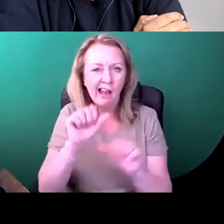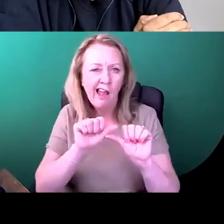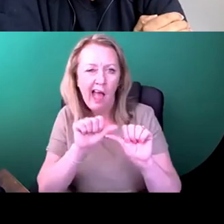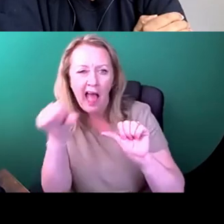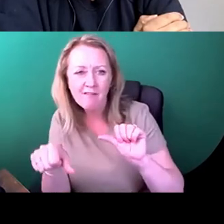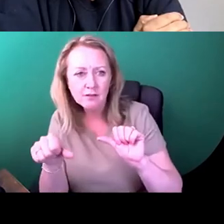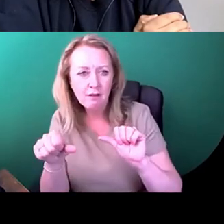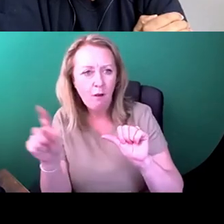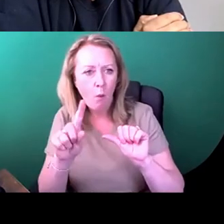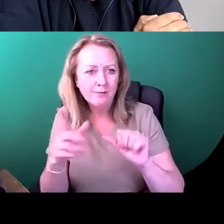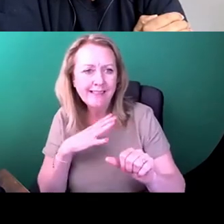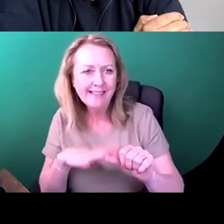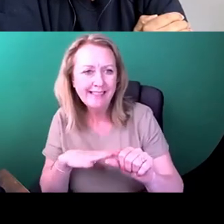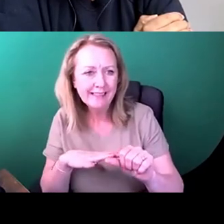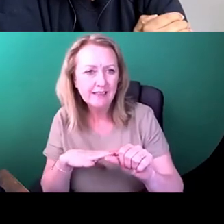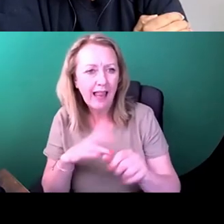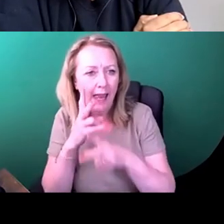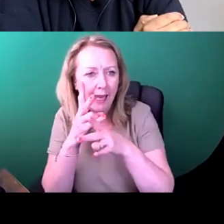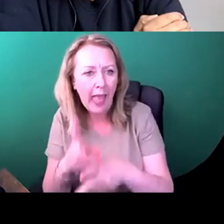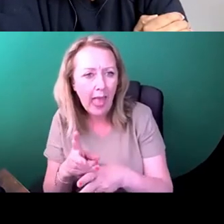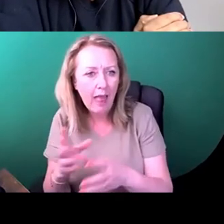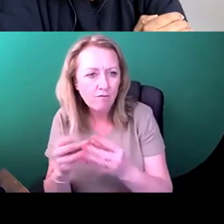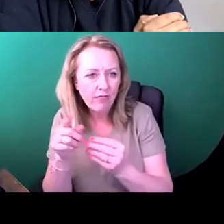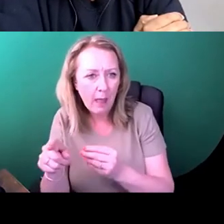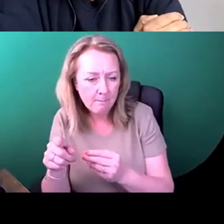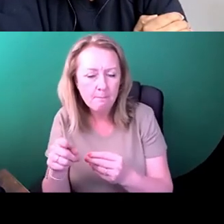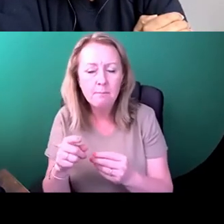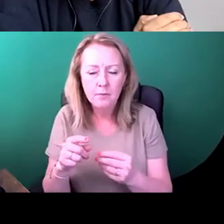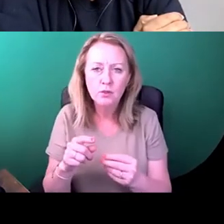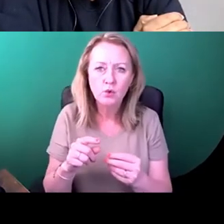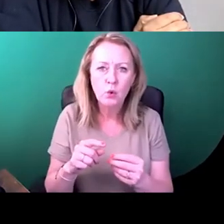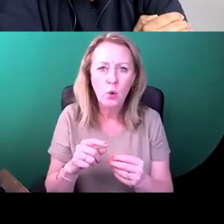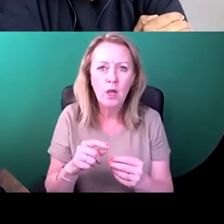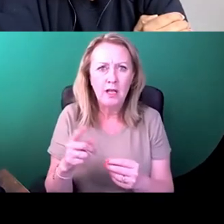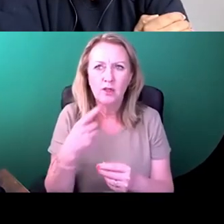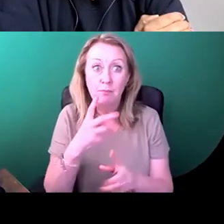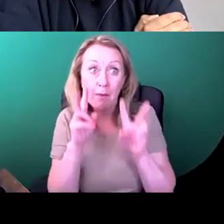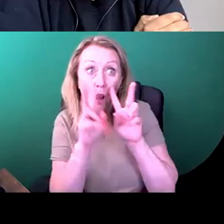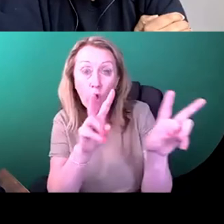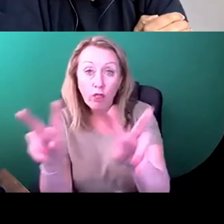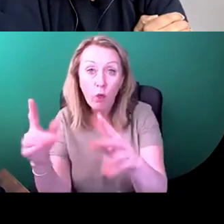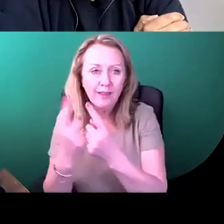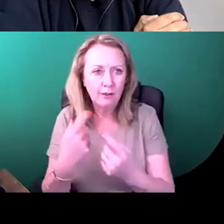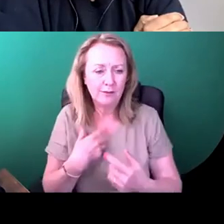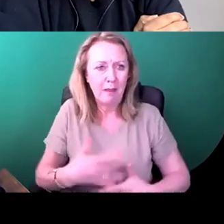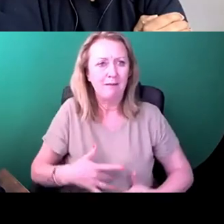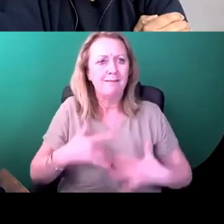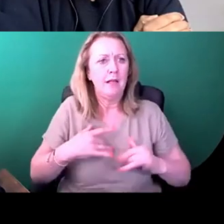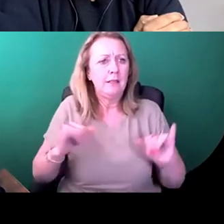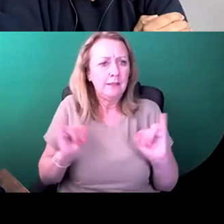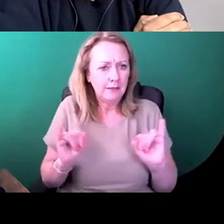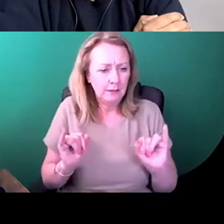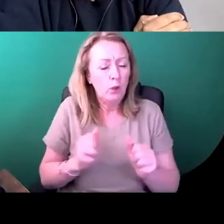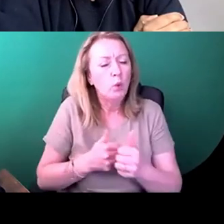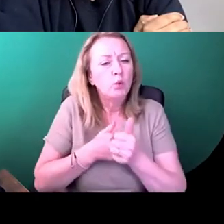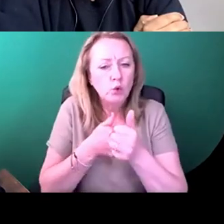be needed as a result of spending time with work, which could be described as traumatic. In conclusion, supporting artists and